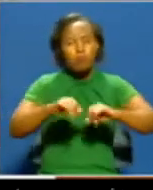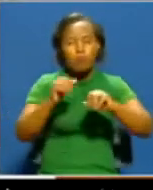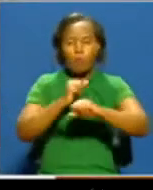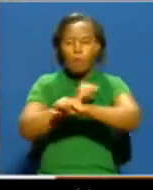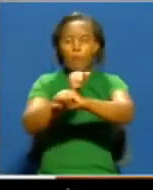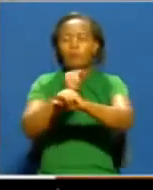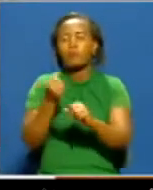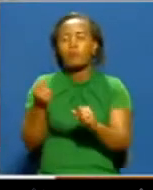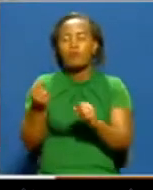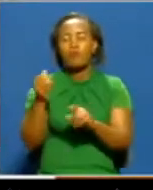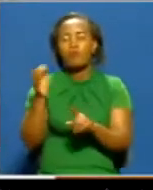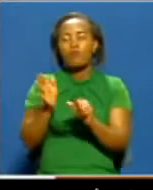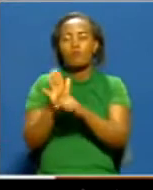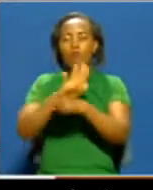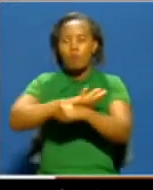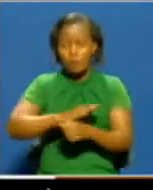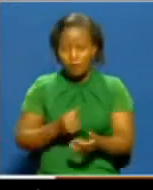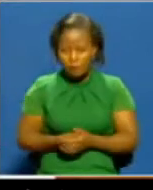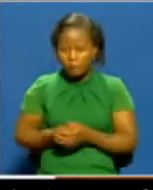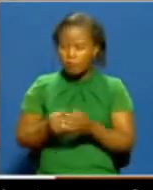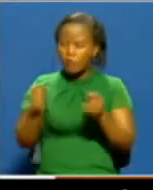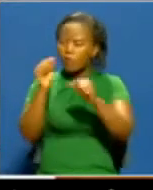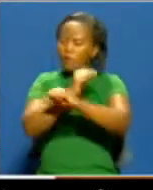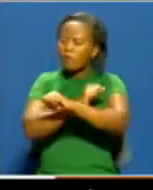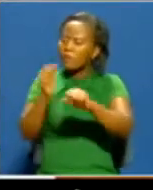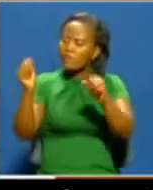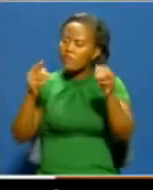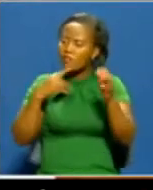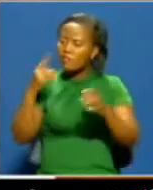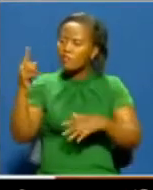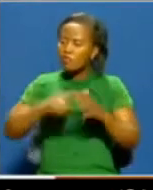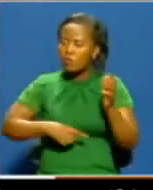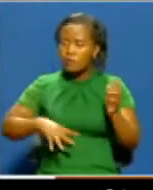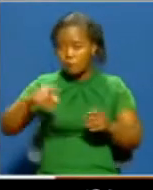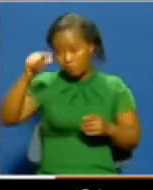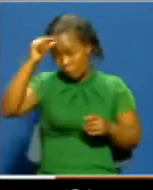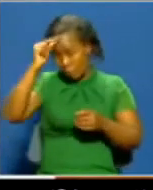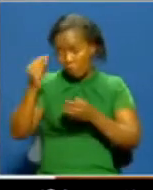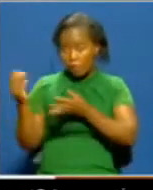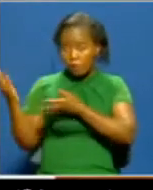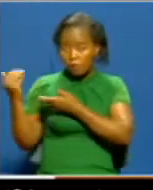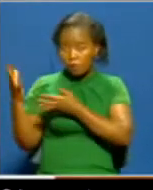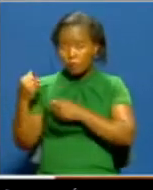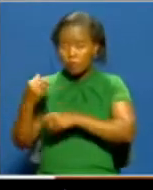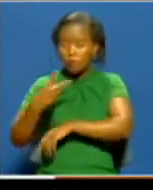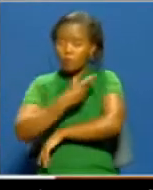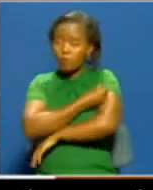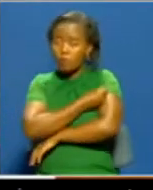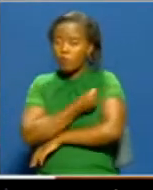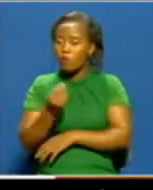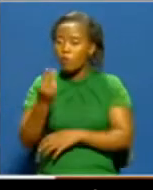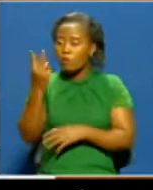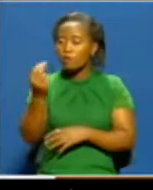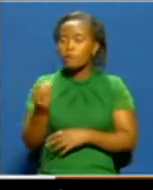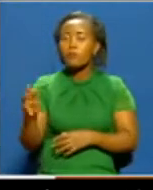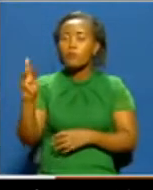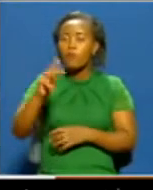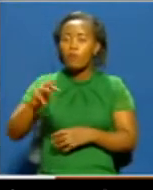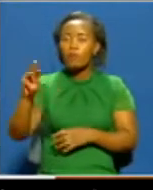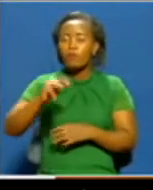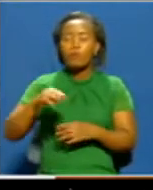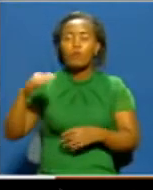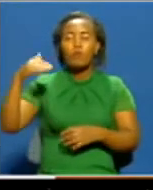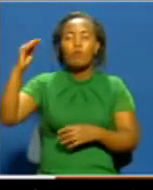and said that the government hopes to vaccinate about 20 million adults by June next